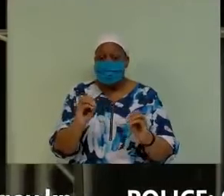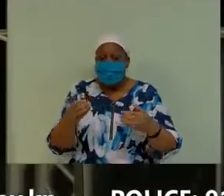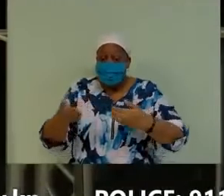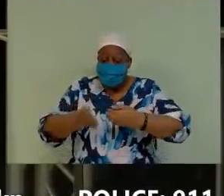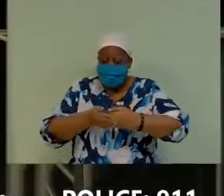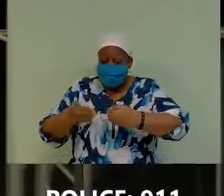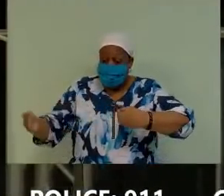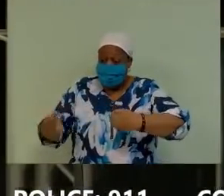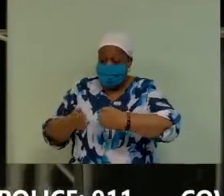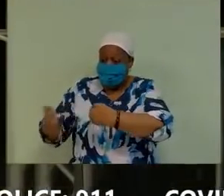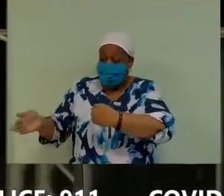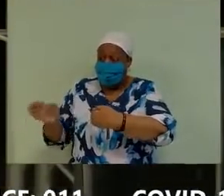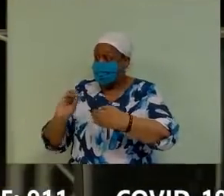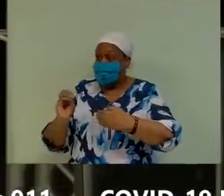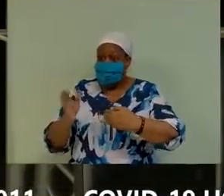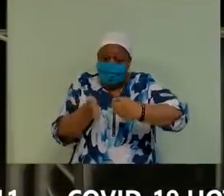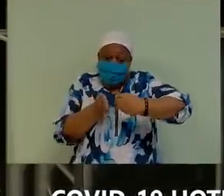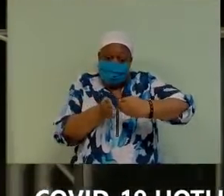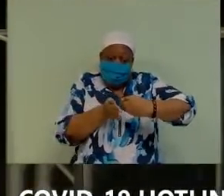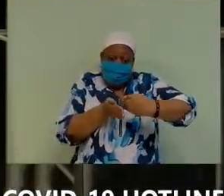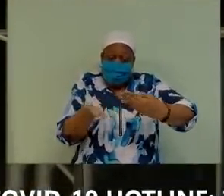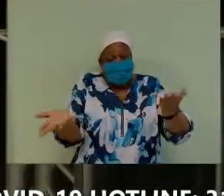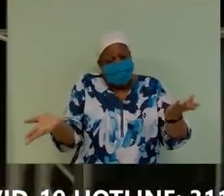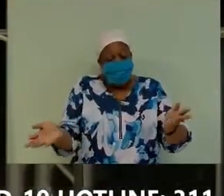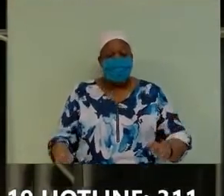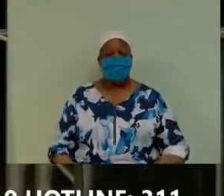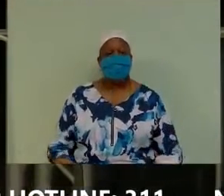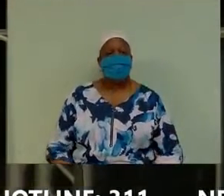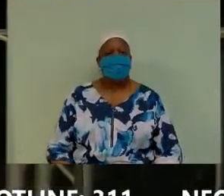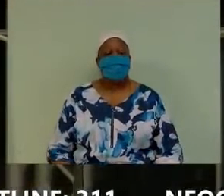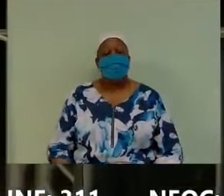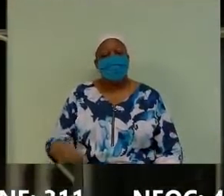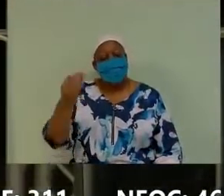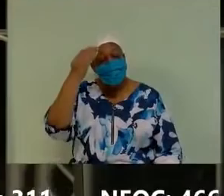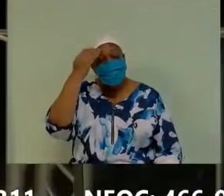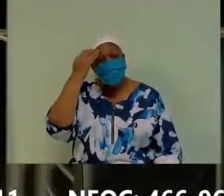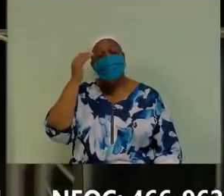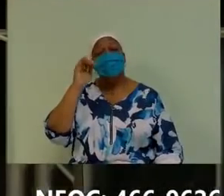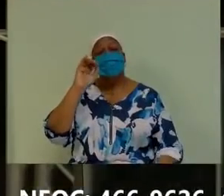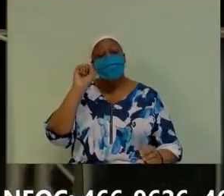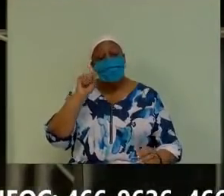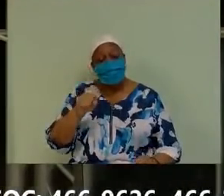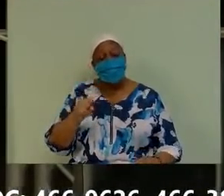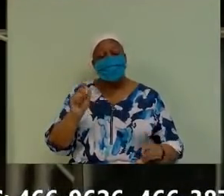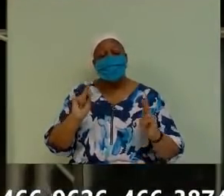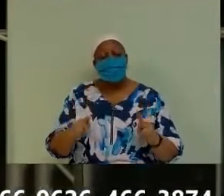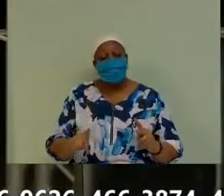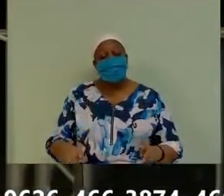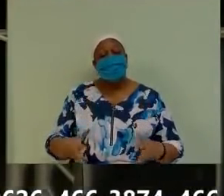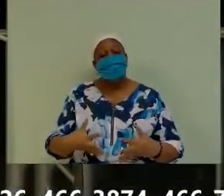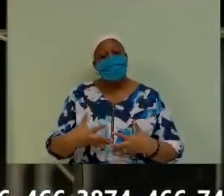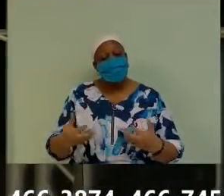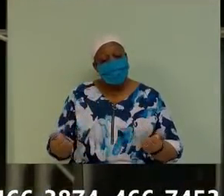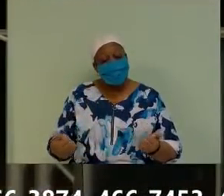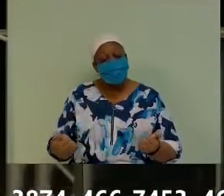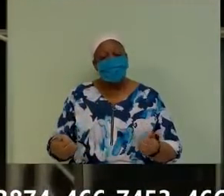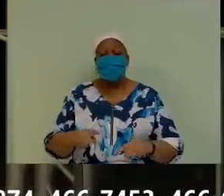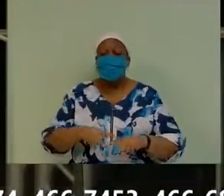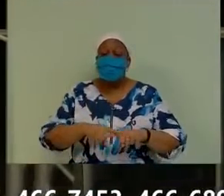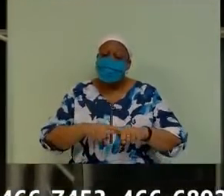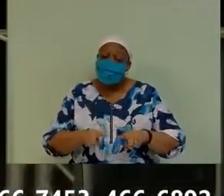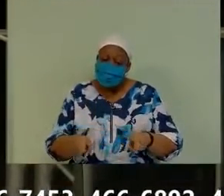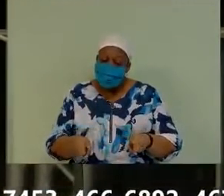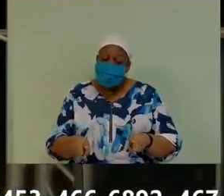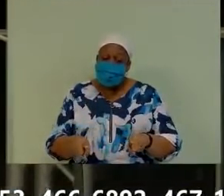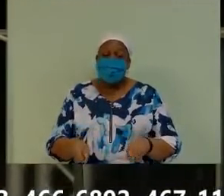protests and so on, which of course are for a just cause, but there might be more than one price to